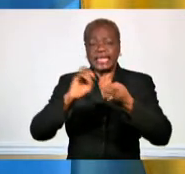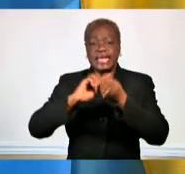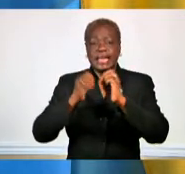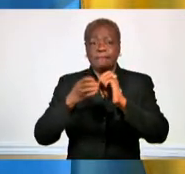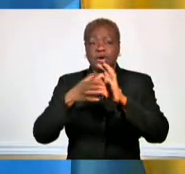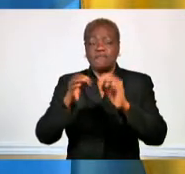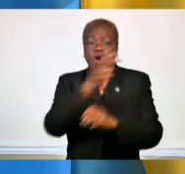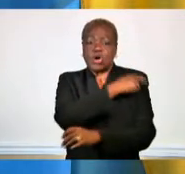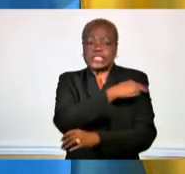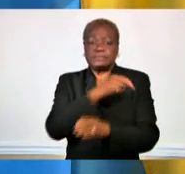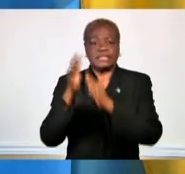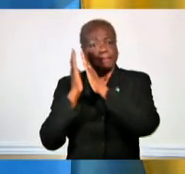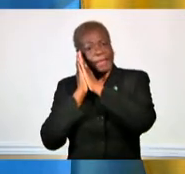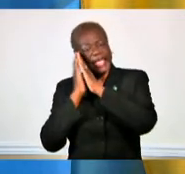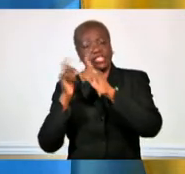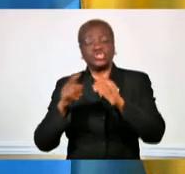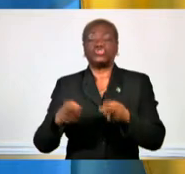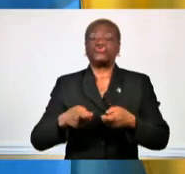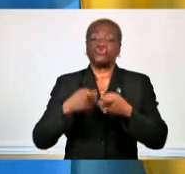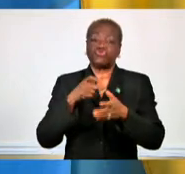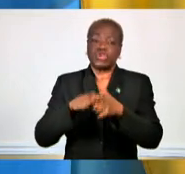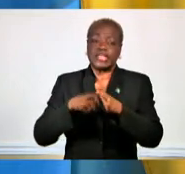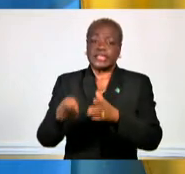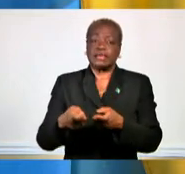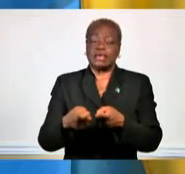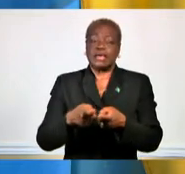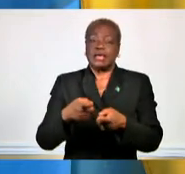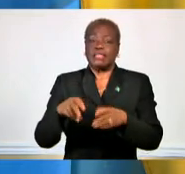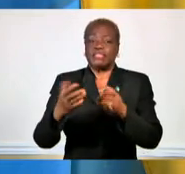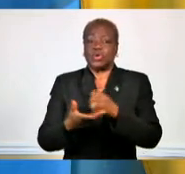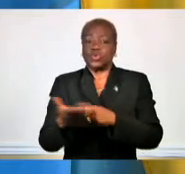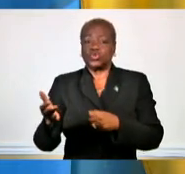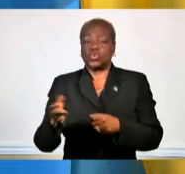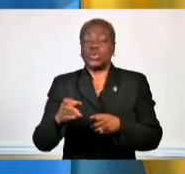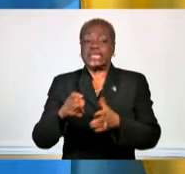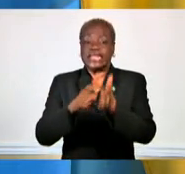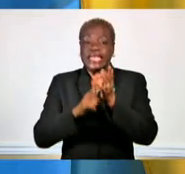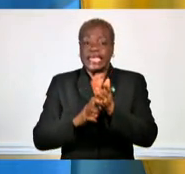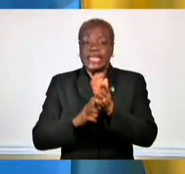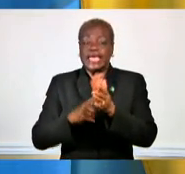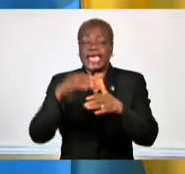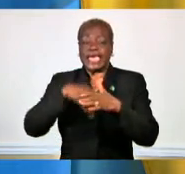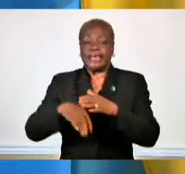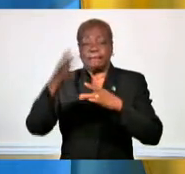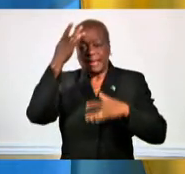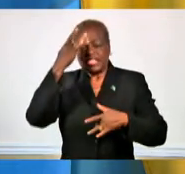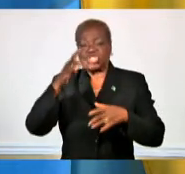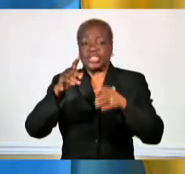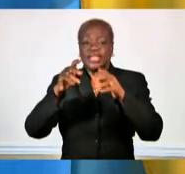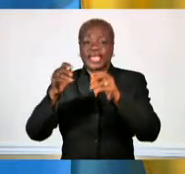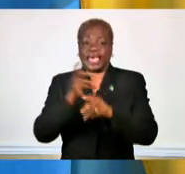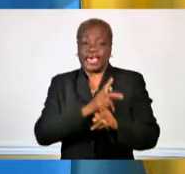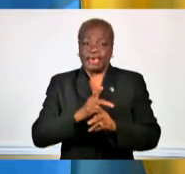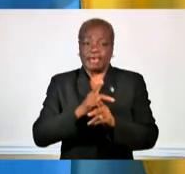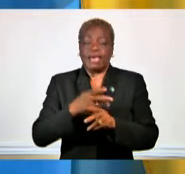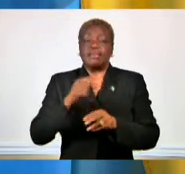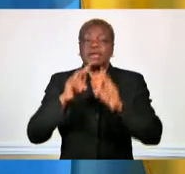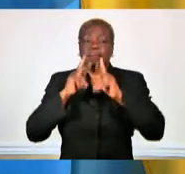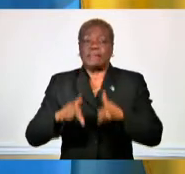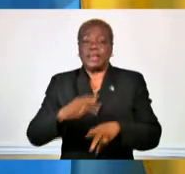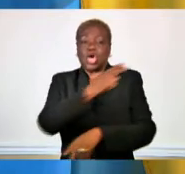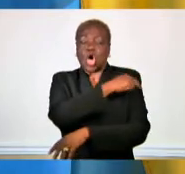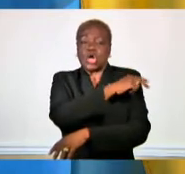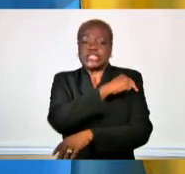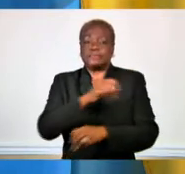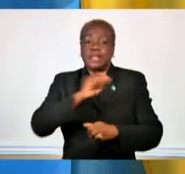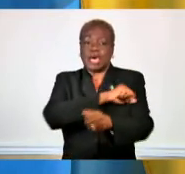treat those requiring inpatient care, the Public Hospitals Authority has sought